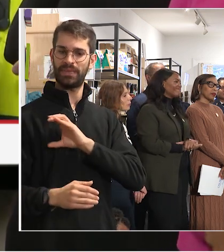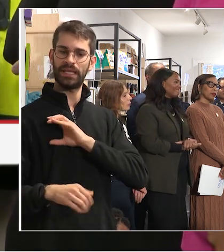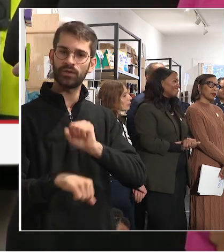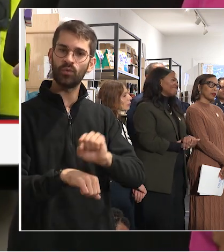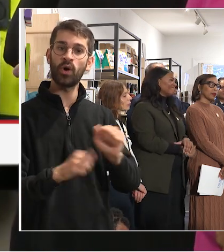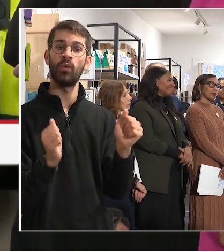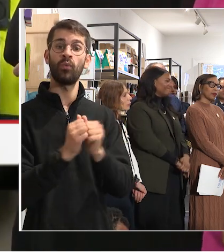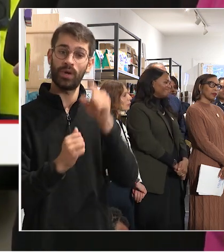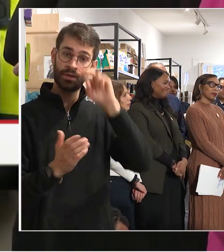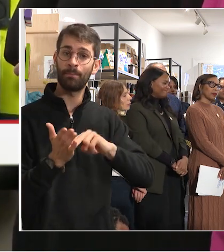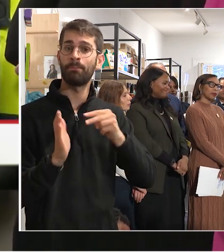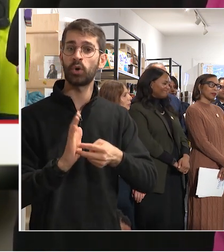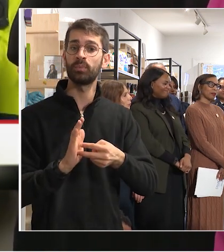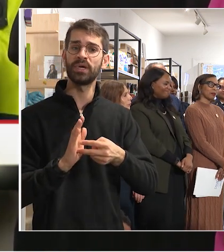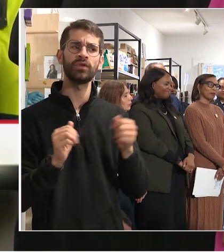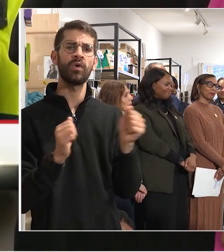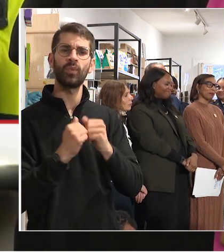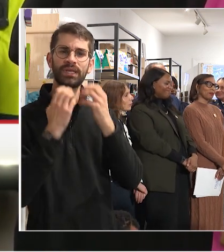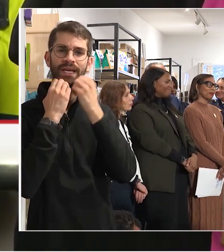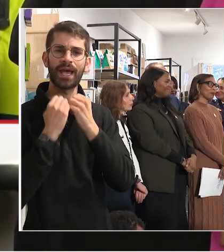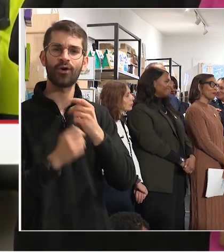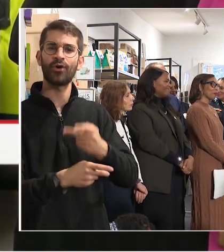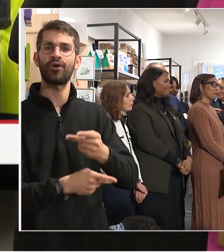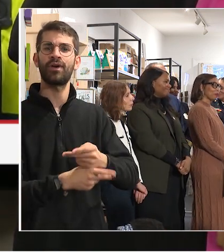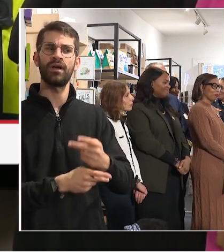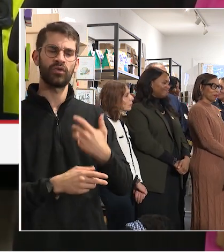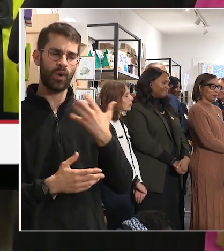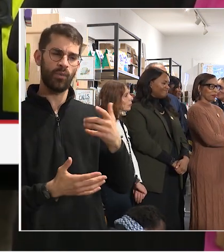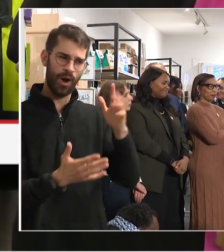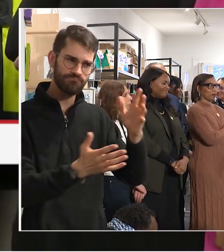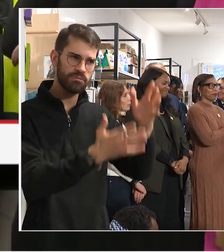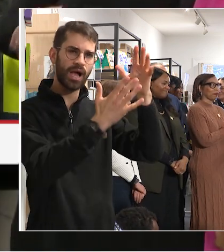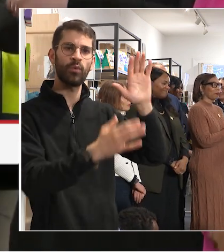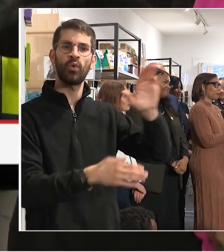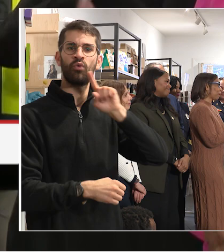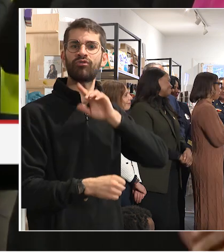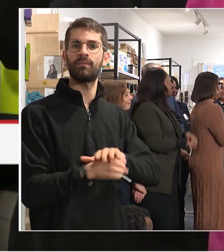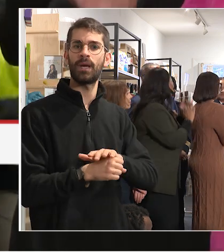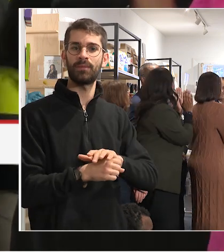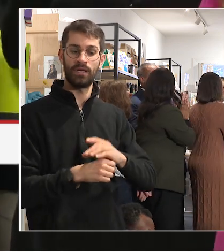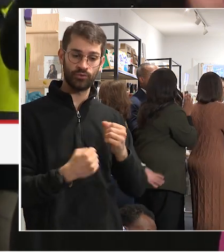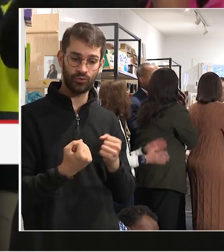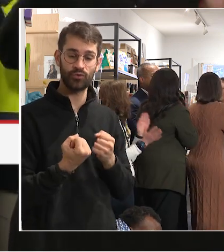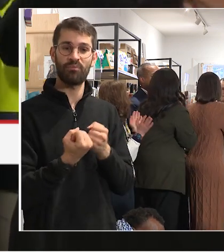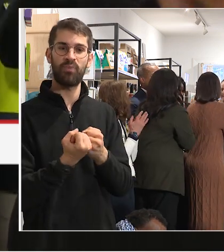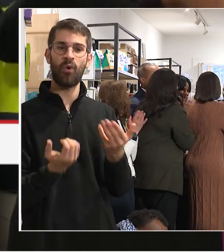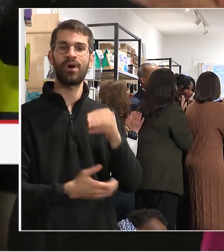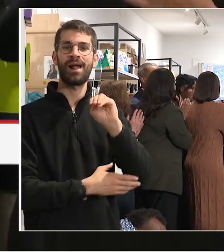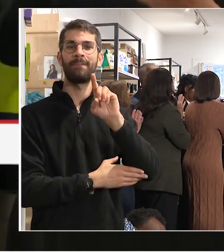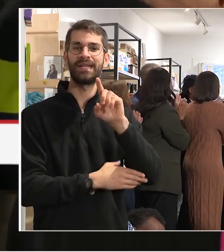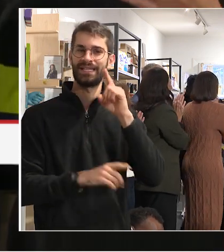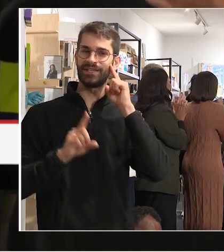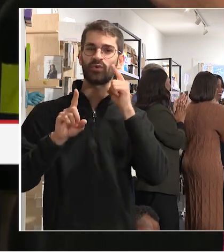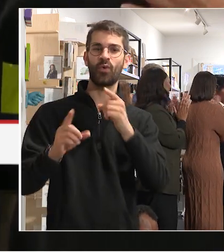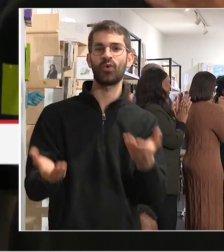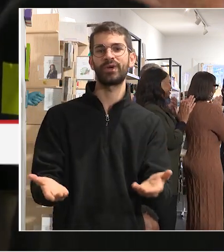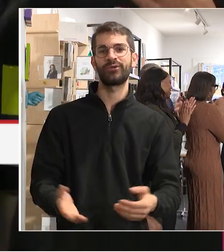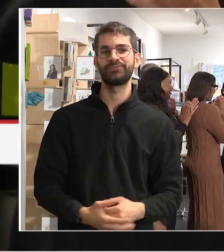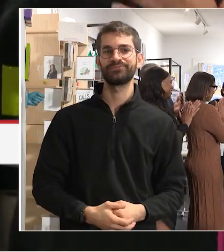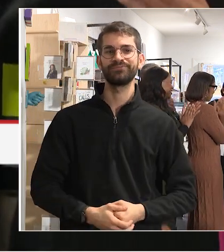care, and I want to take a moment to applaud her for her commitment to upholding the Metropolitan Police Department's mission.